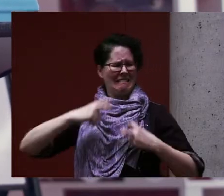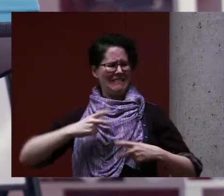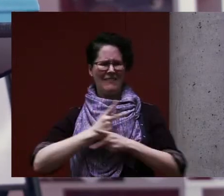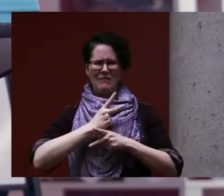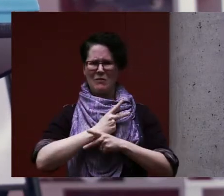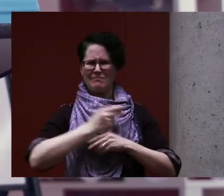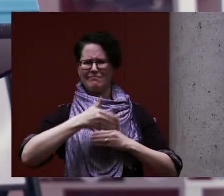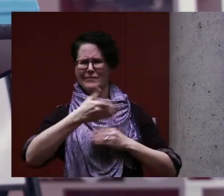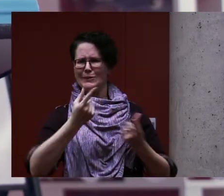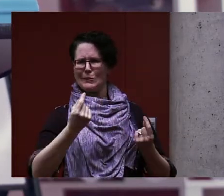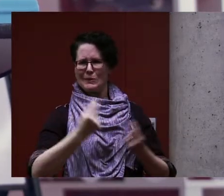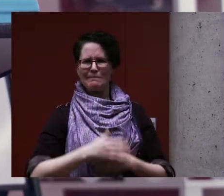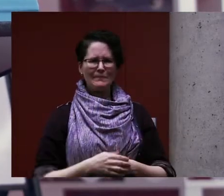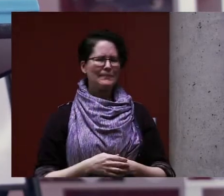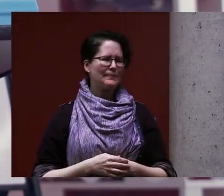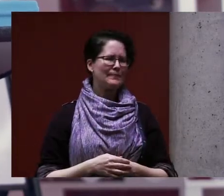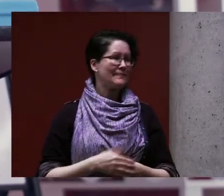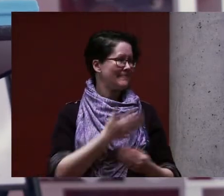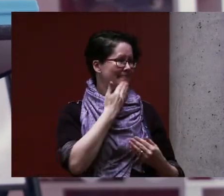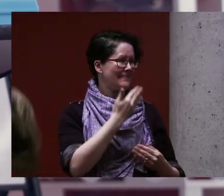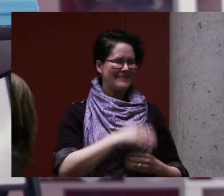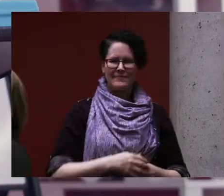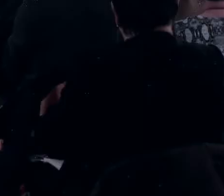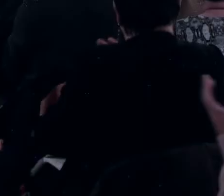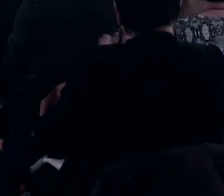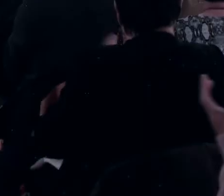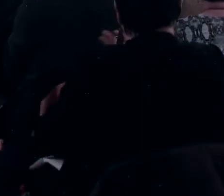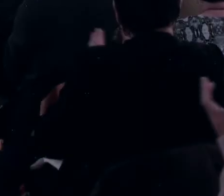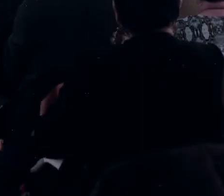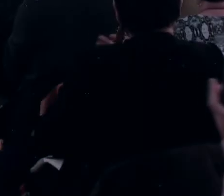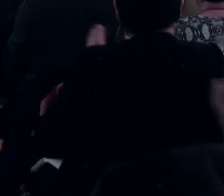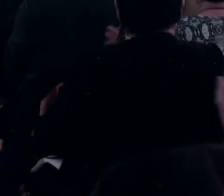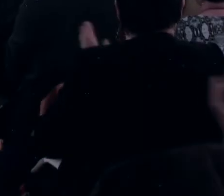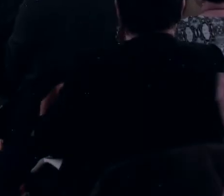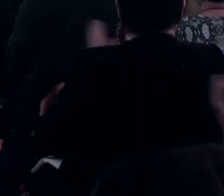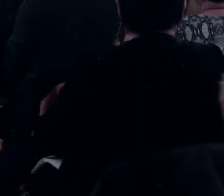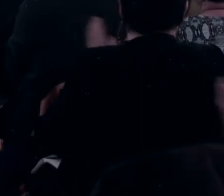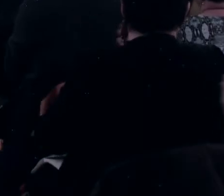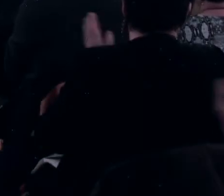Thank you very much.